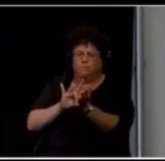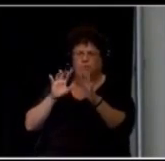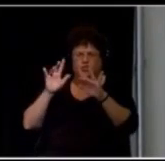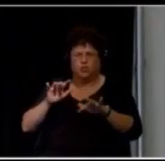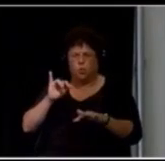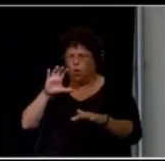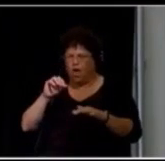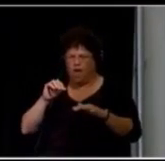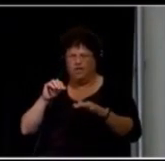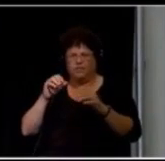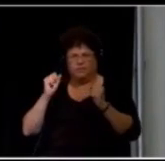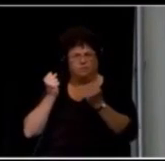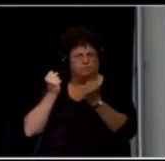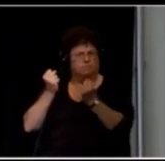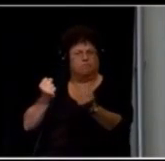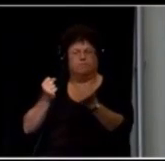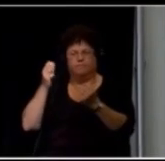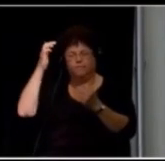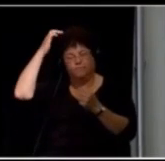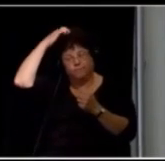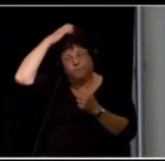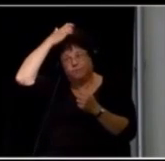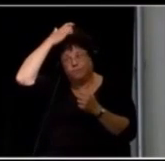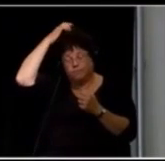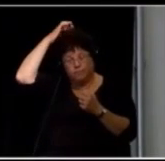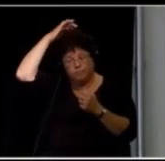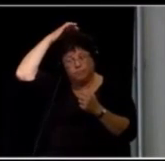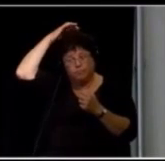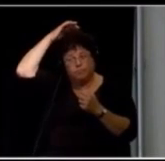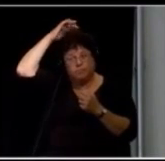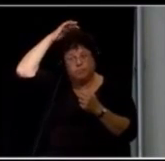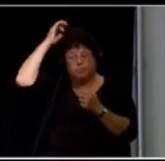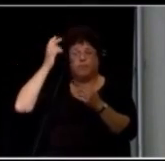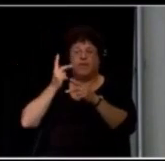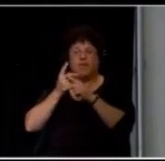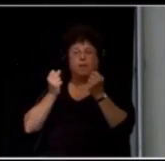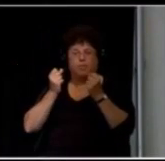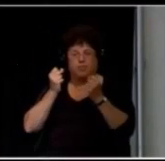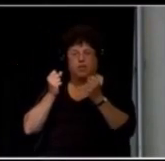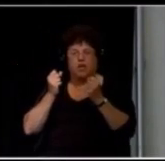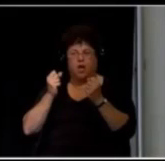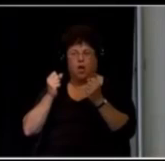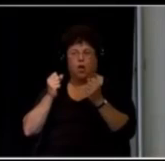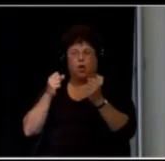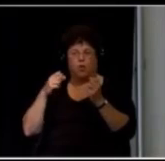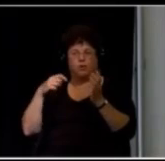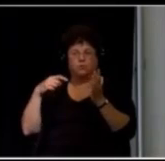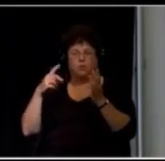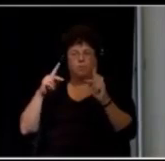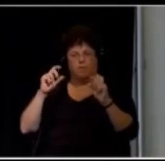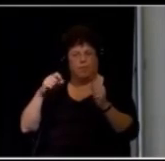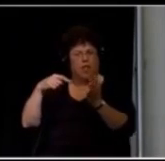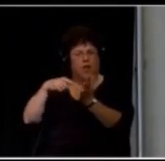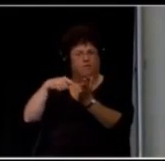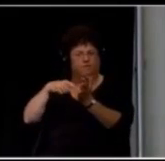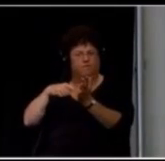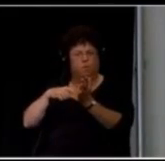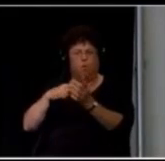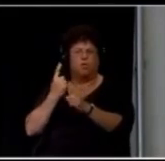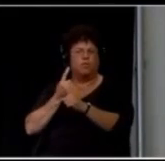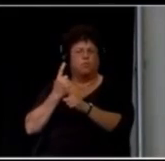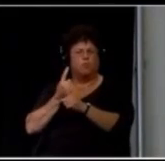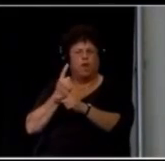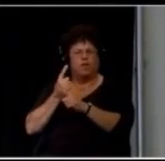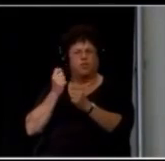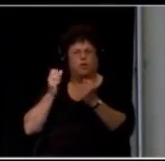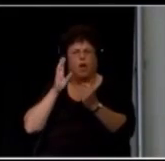But I think in order to keep the car as affordable as possible, the standard version of the car would have a single